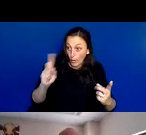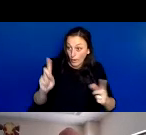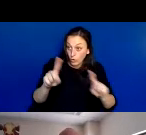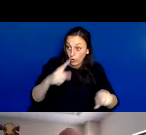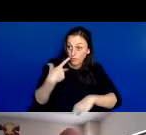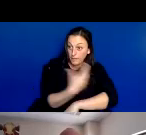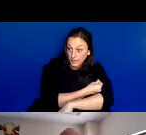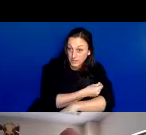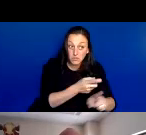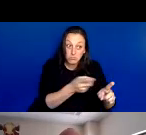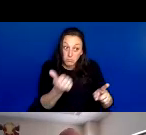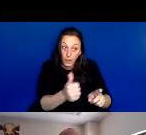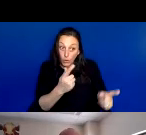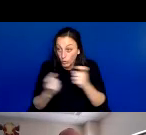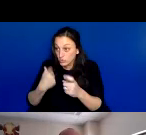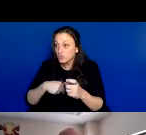questions that they might have.